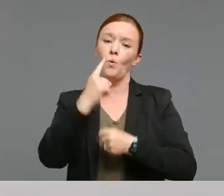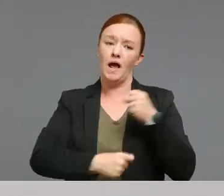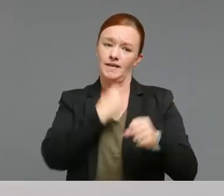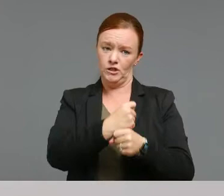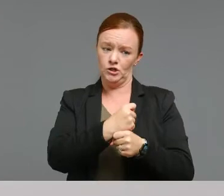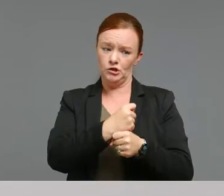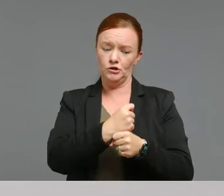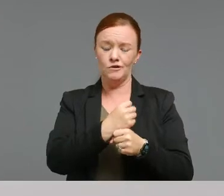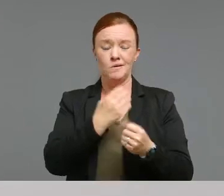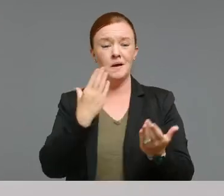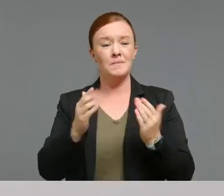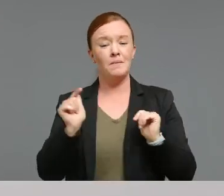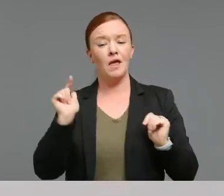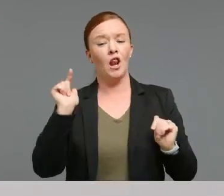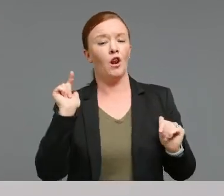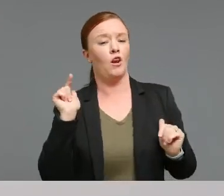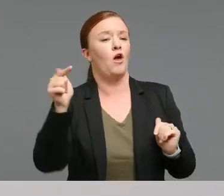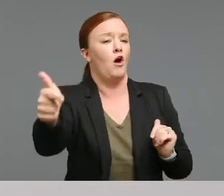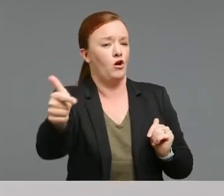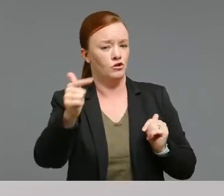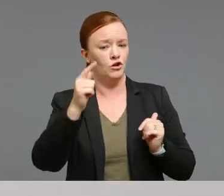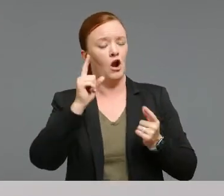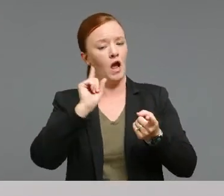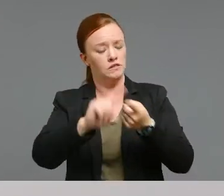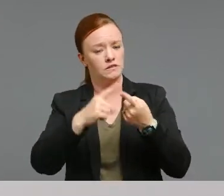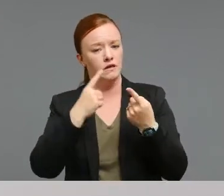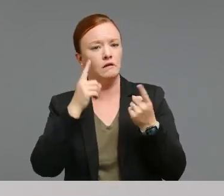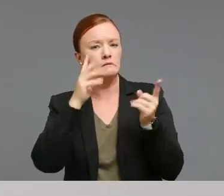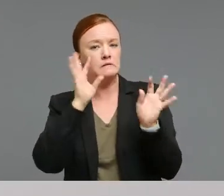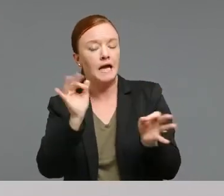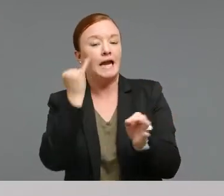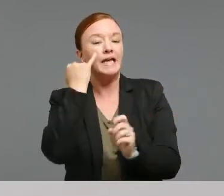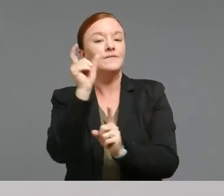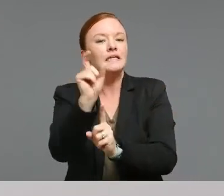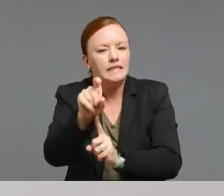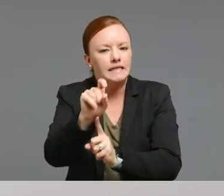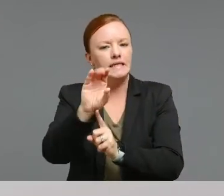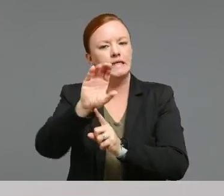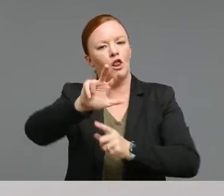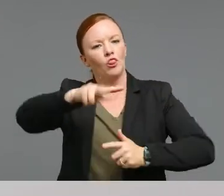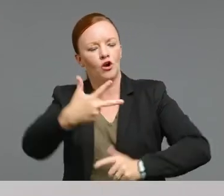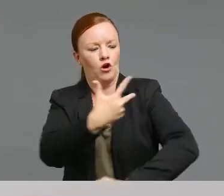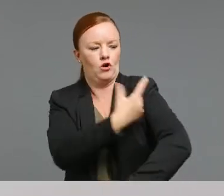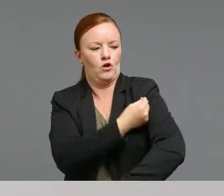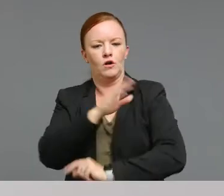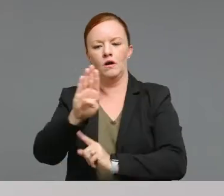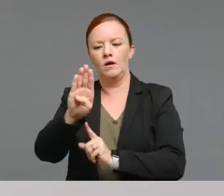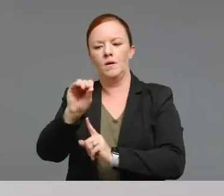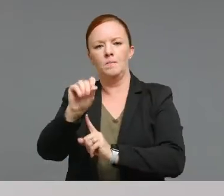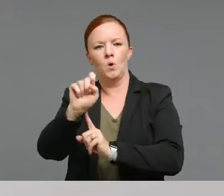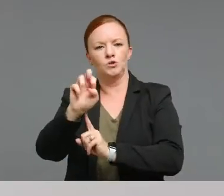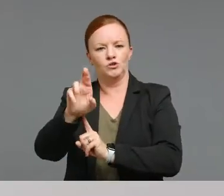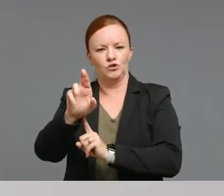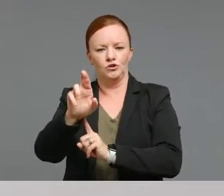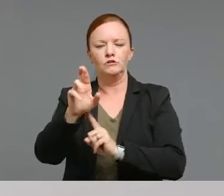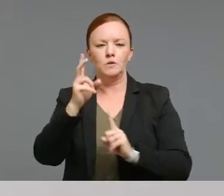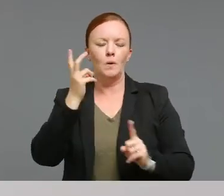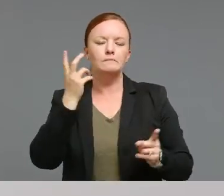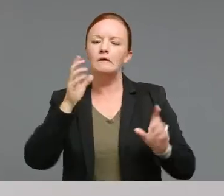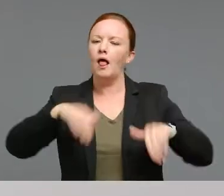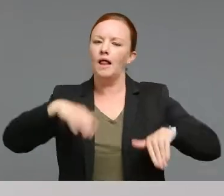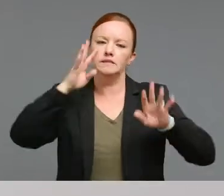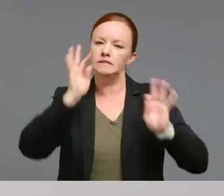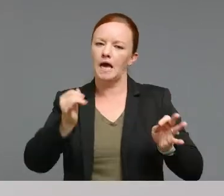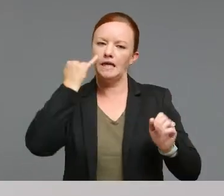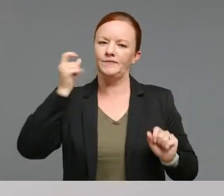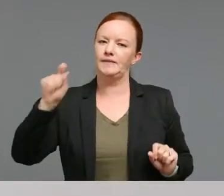Our federal partners and the drug manufacturers are still trying to determine when boosters will be needed. By that time,